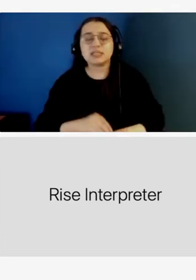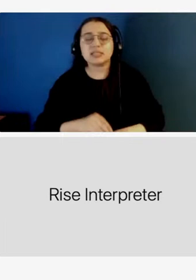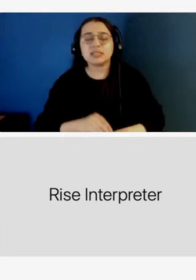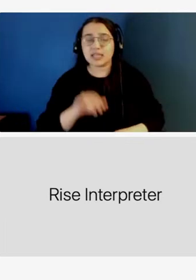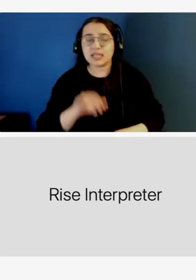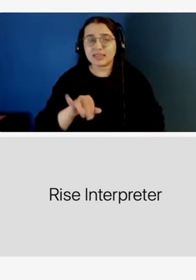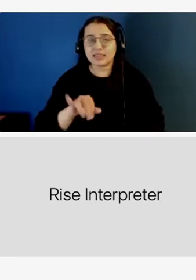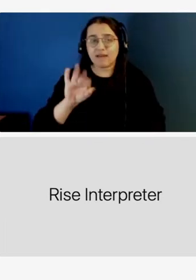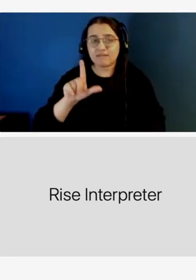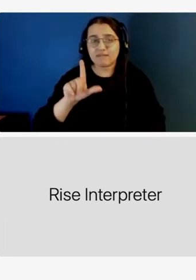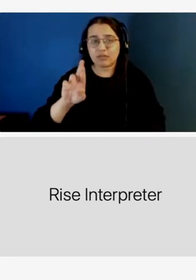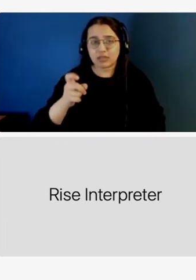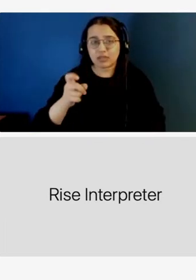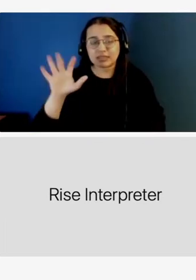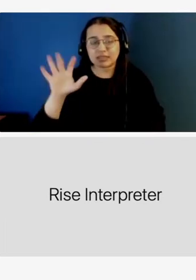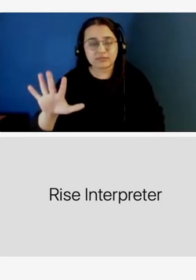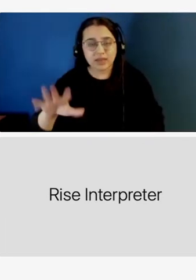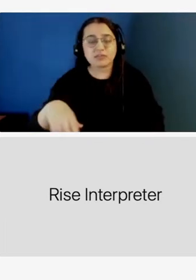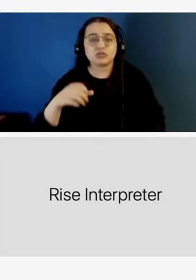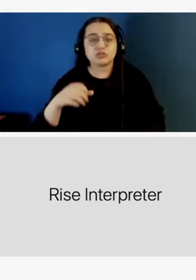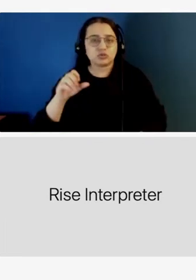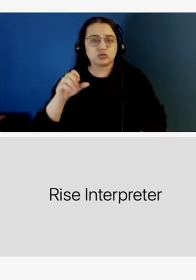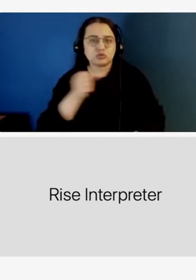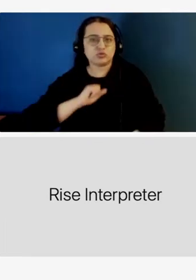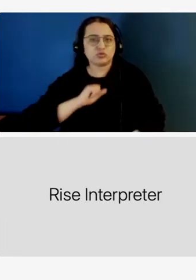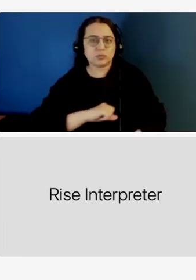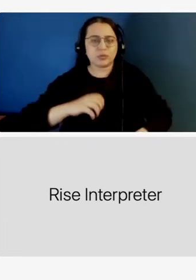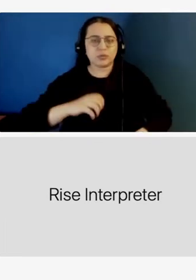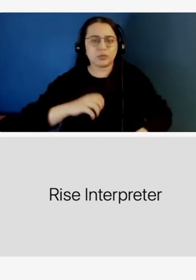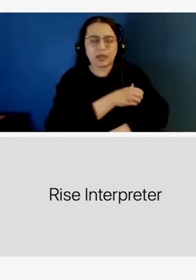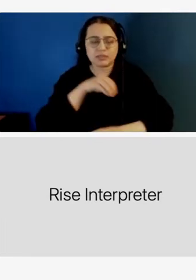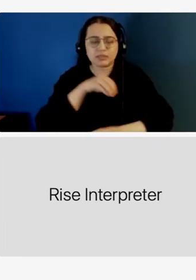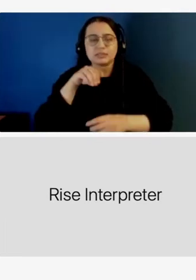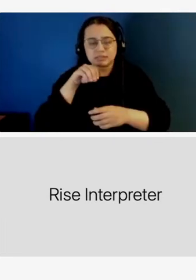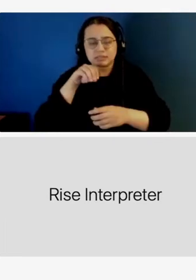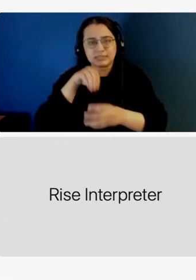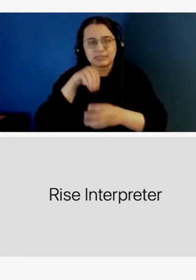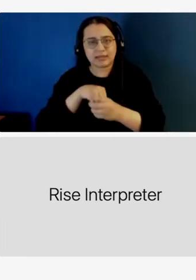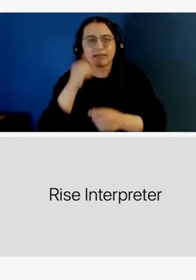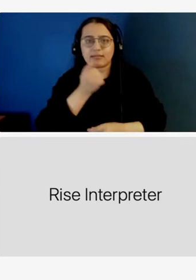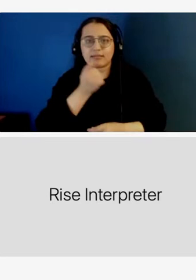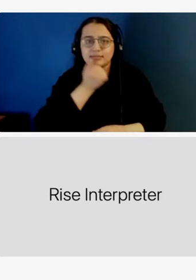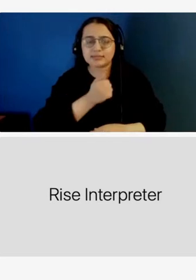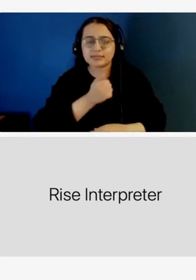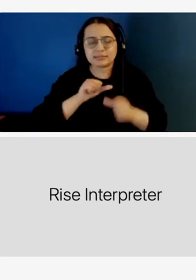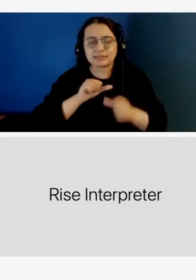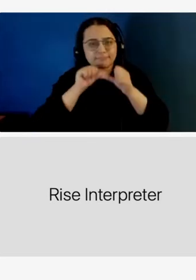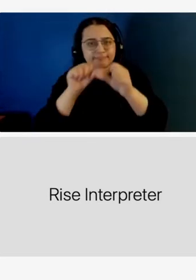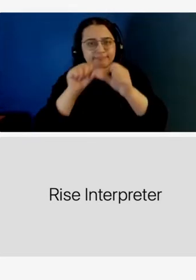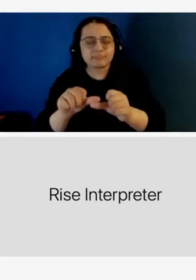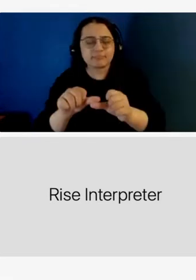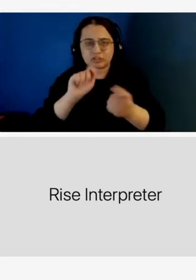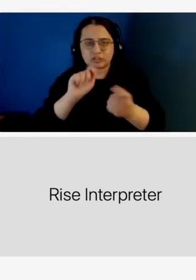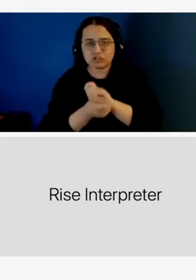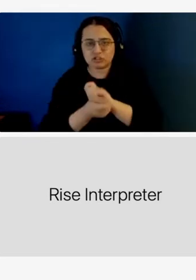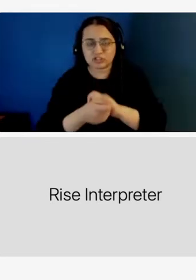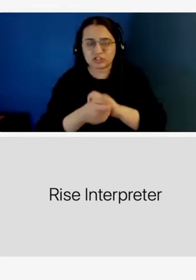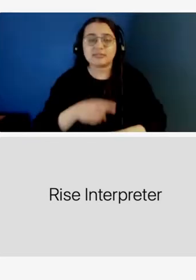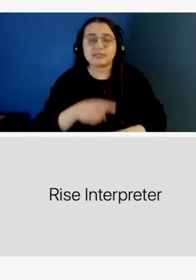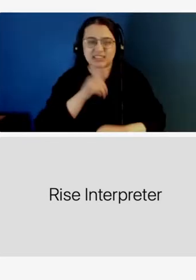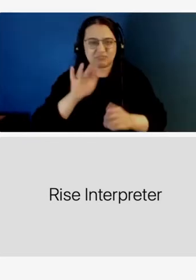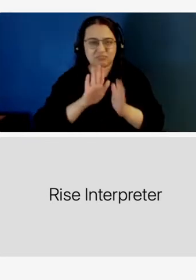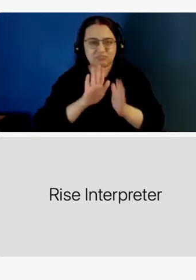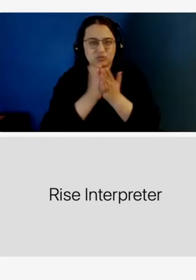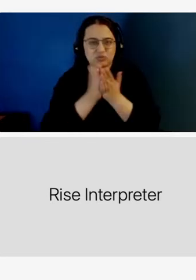in Constant Change. And she gave an amazing presentation. And some of